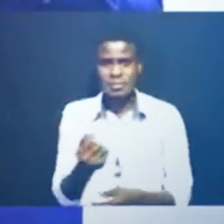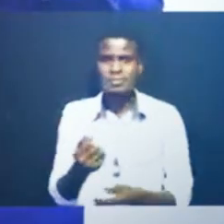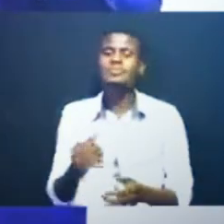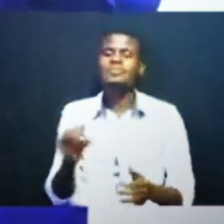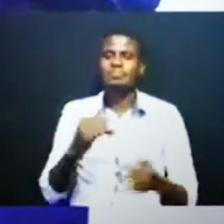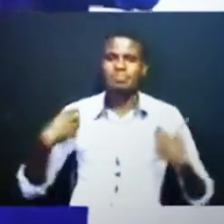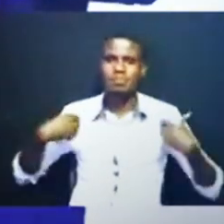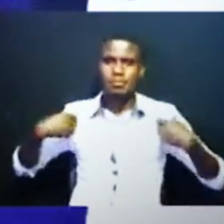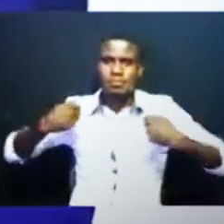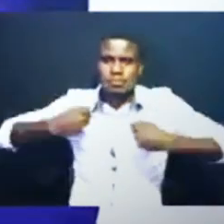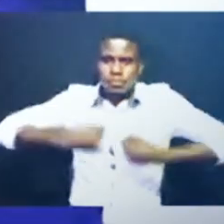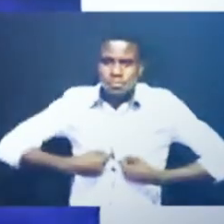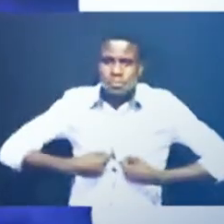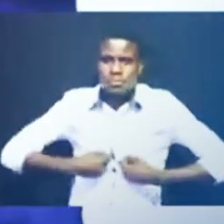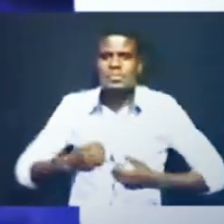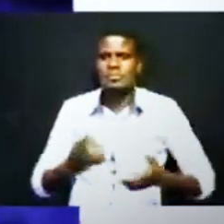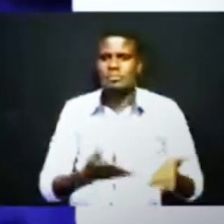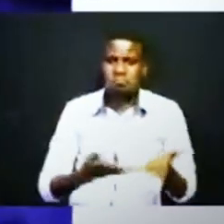oje wata de